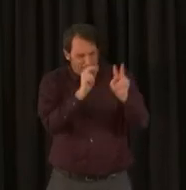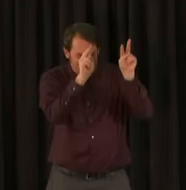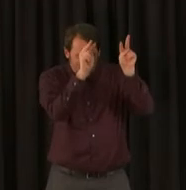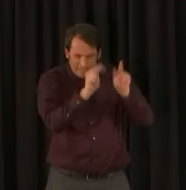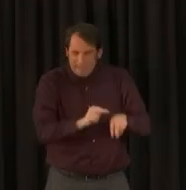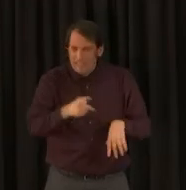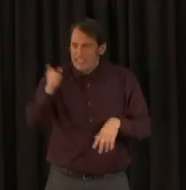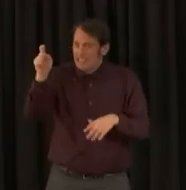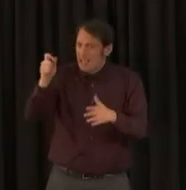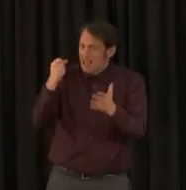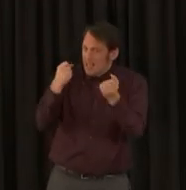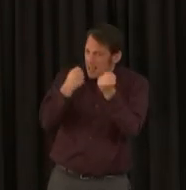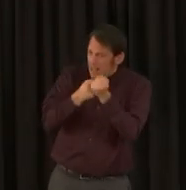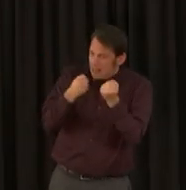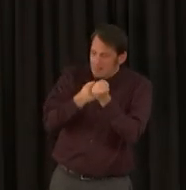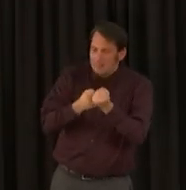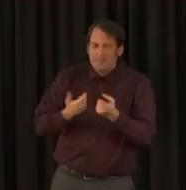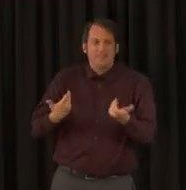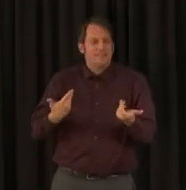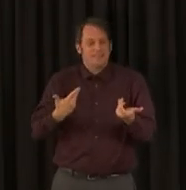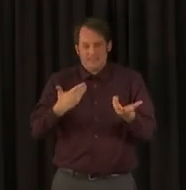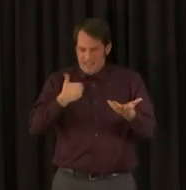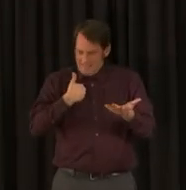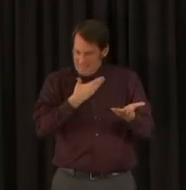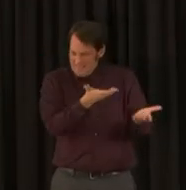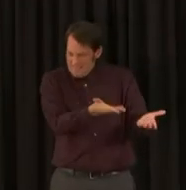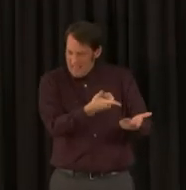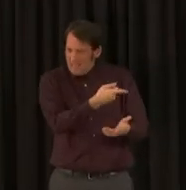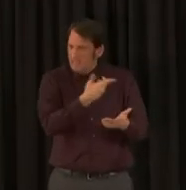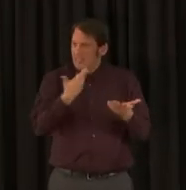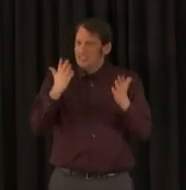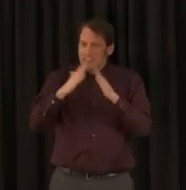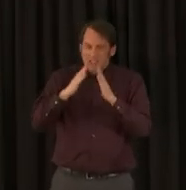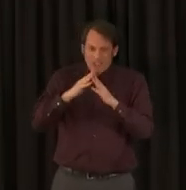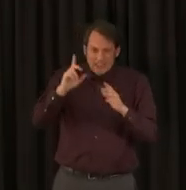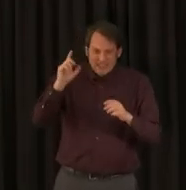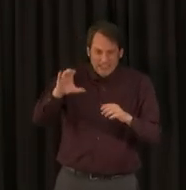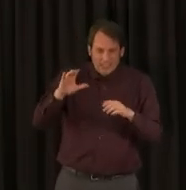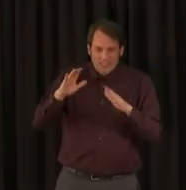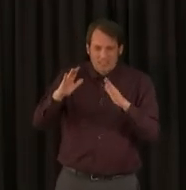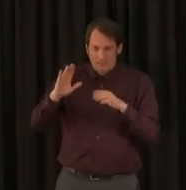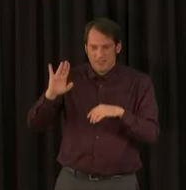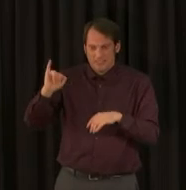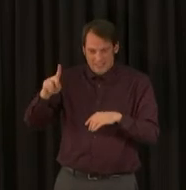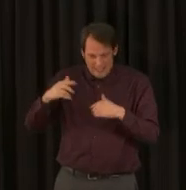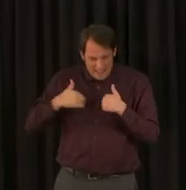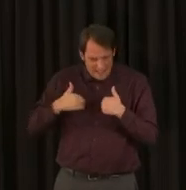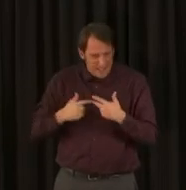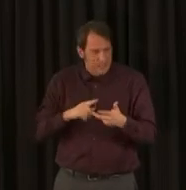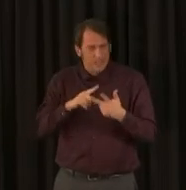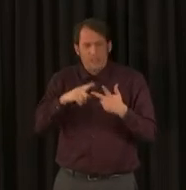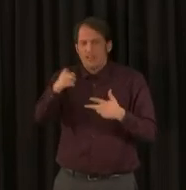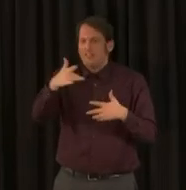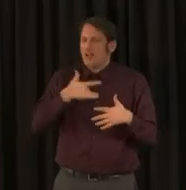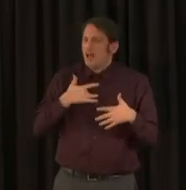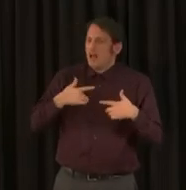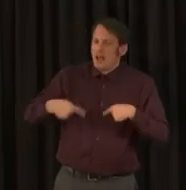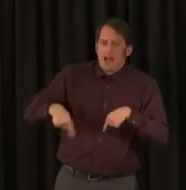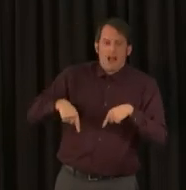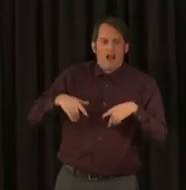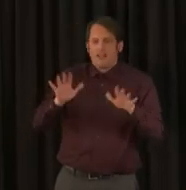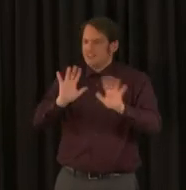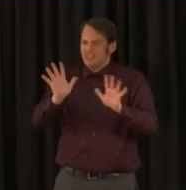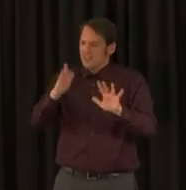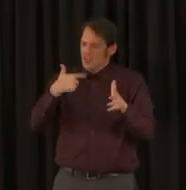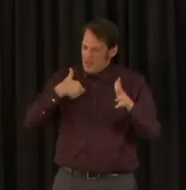need assistance from the Downtown DC bid, please don't hesitate to reach out to us. But let's make Downtown DC vibrant again, and you can do